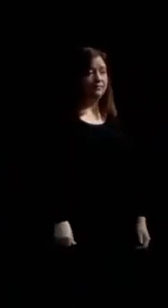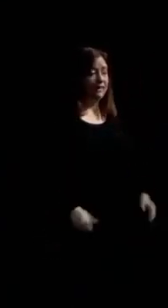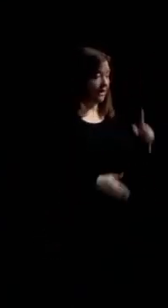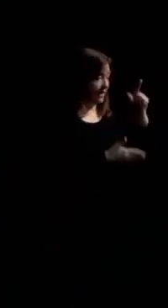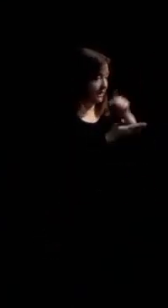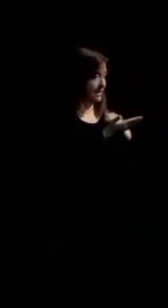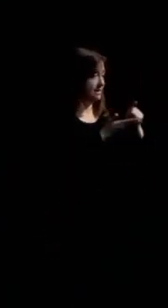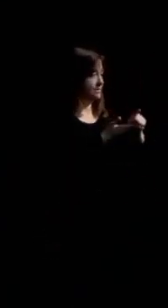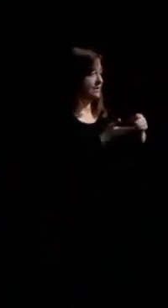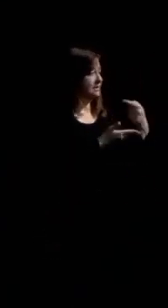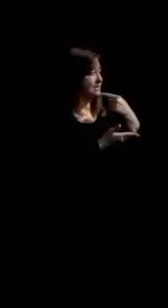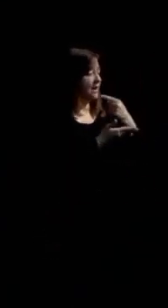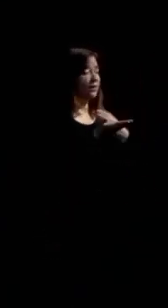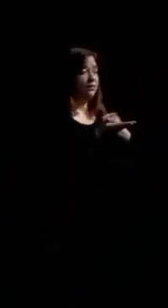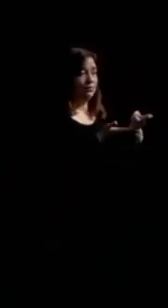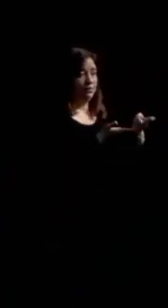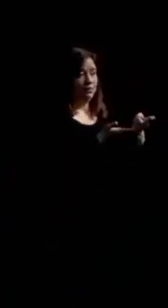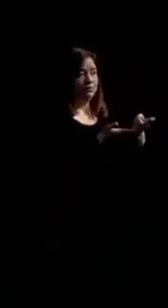This week, speak the truth